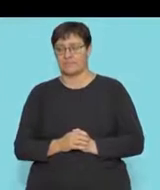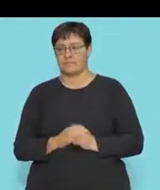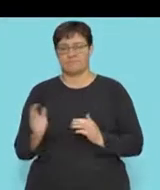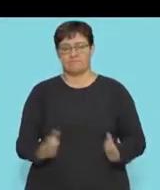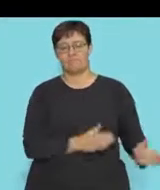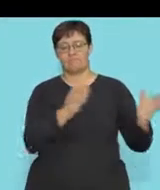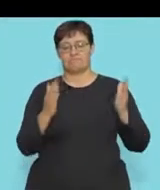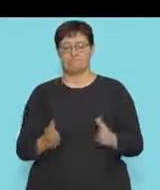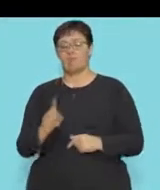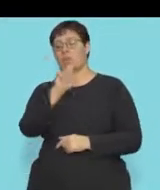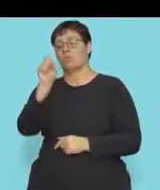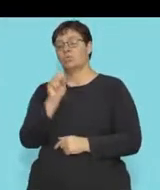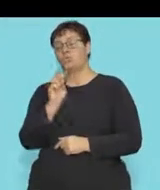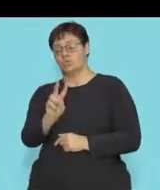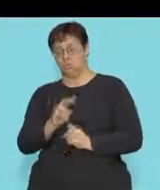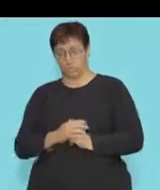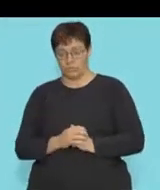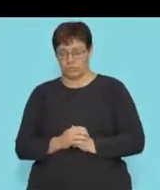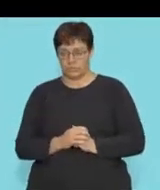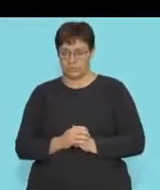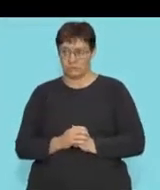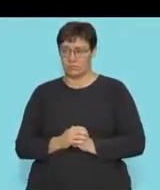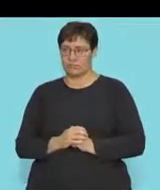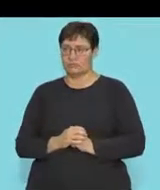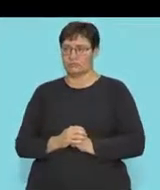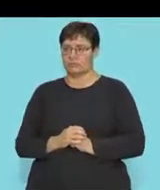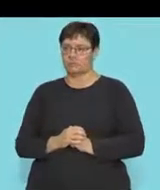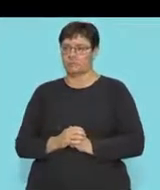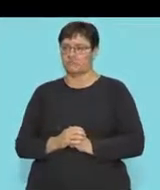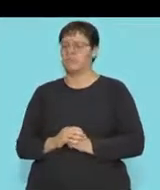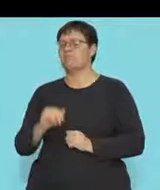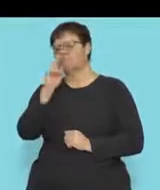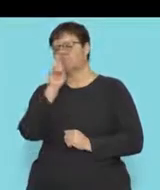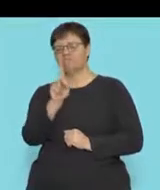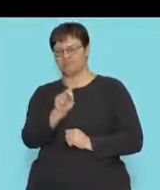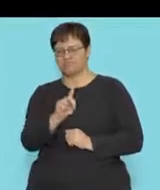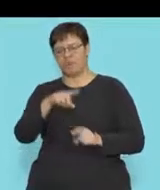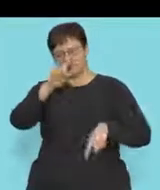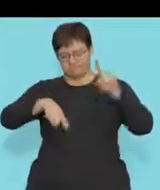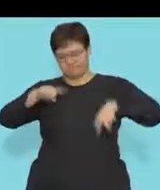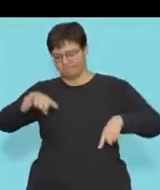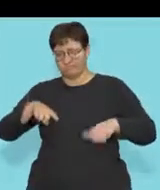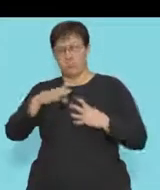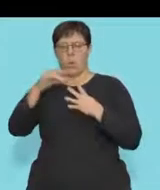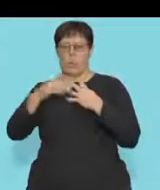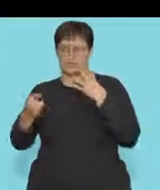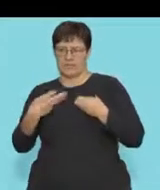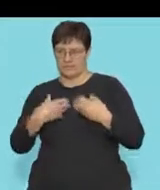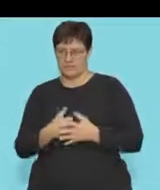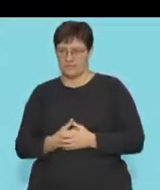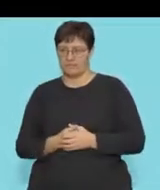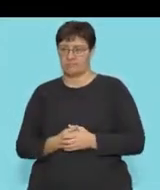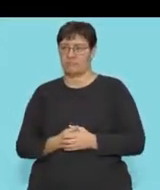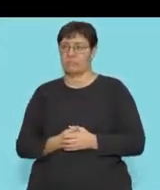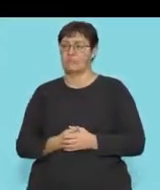Right, let's look at the next question, and we'll get through that by looking at the various options that are given. The question